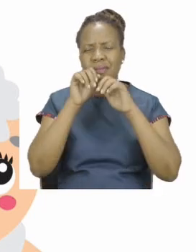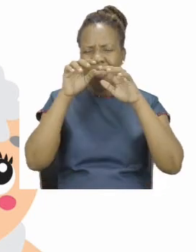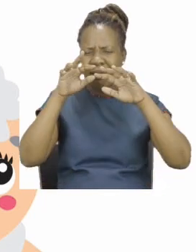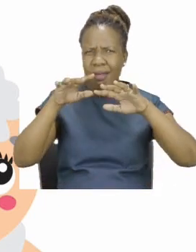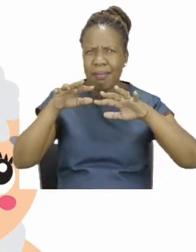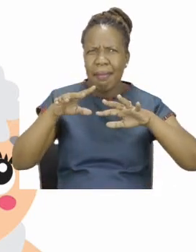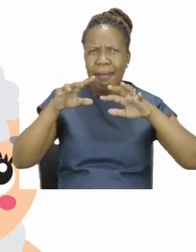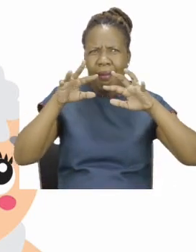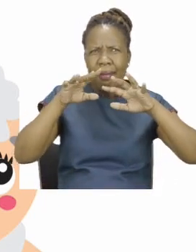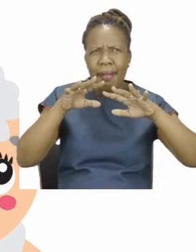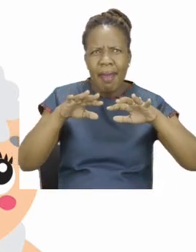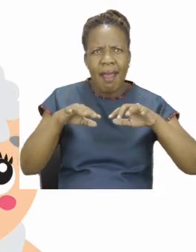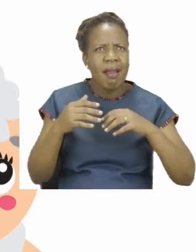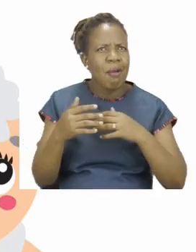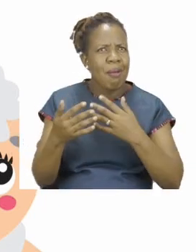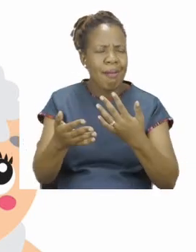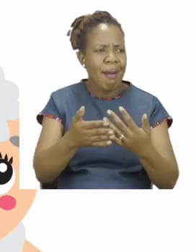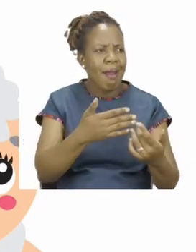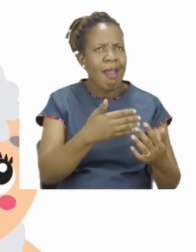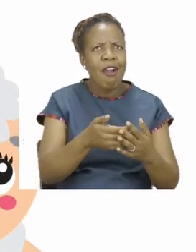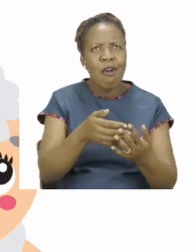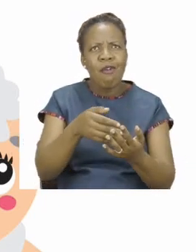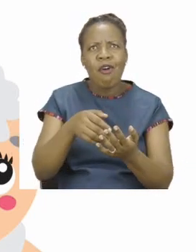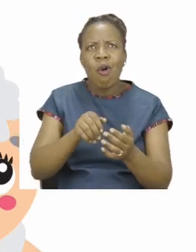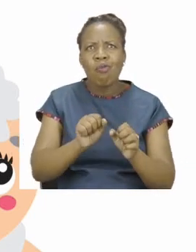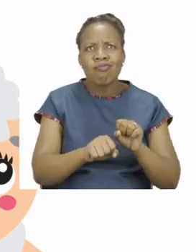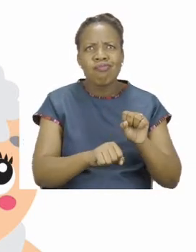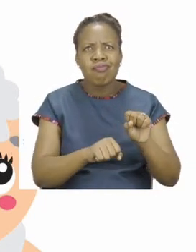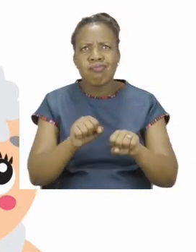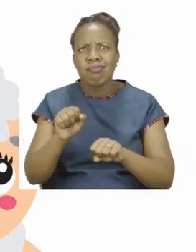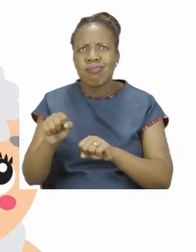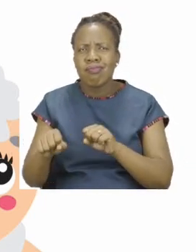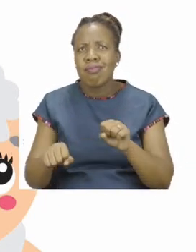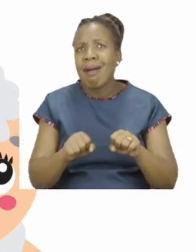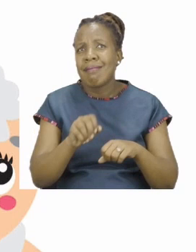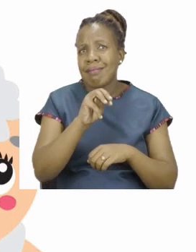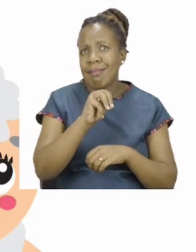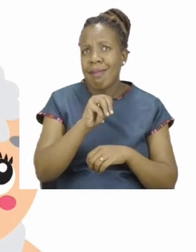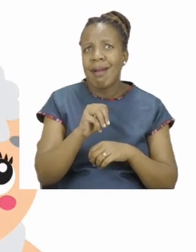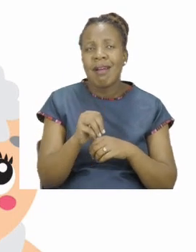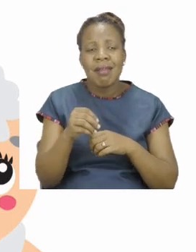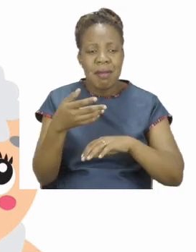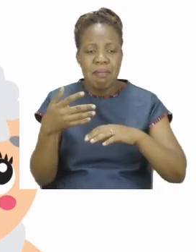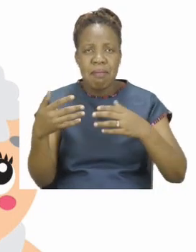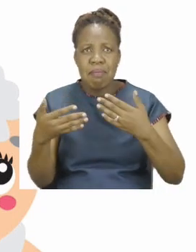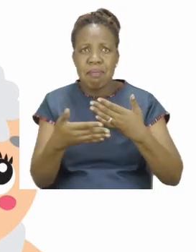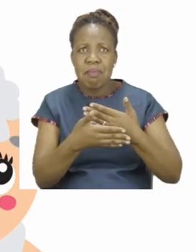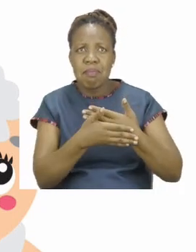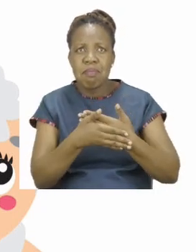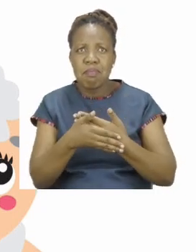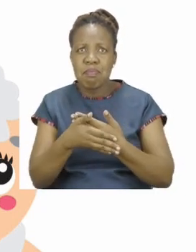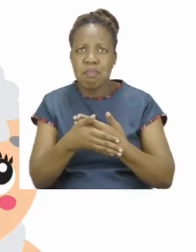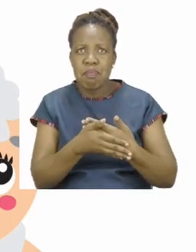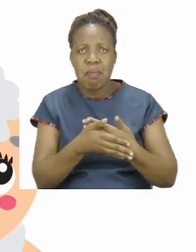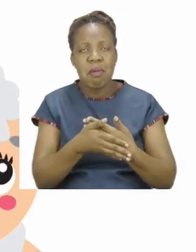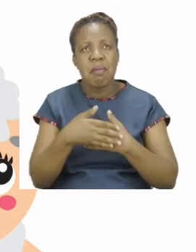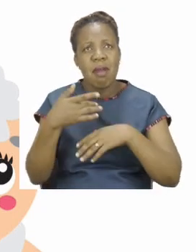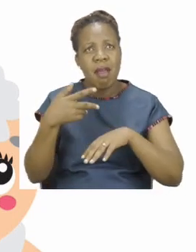Mary went, the lamb was sure to go. It followed her to